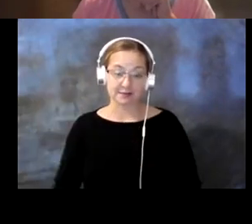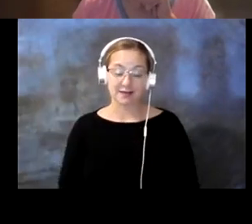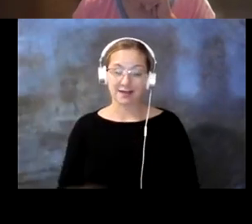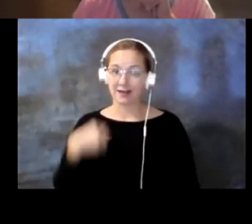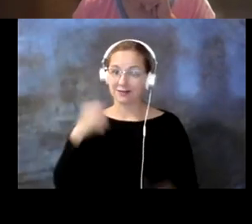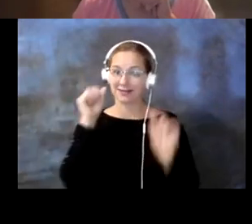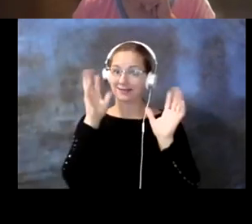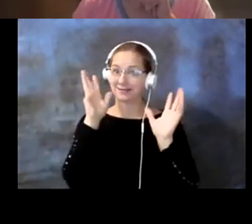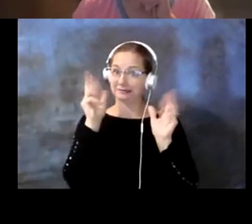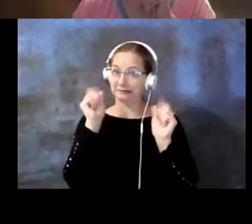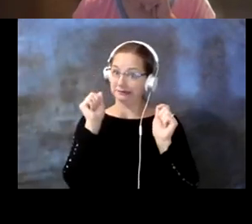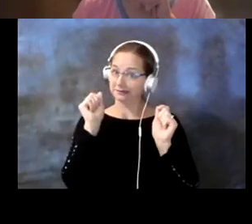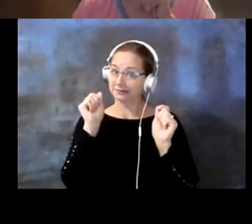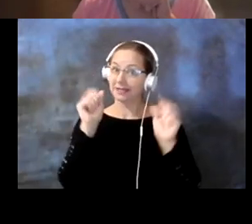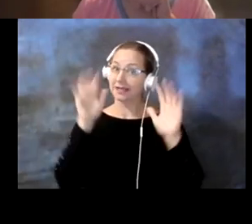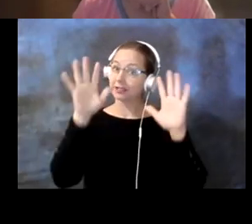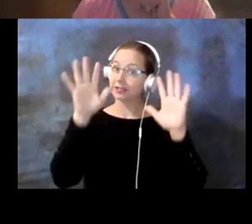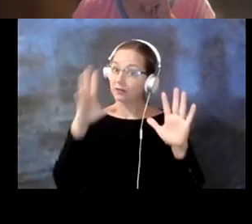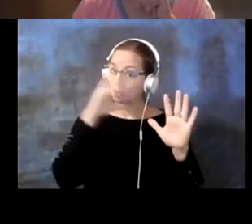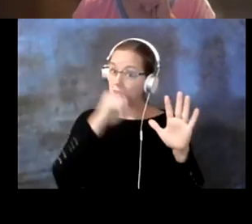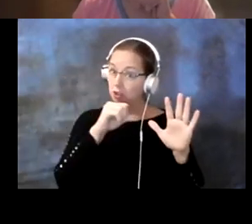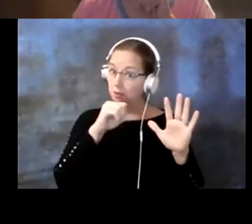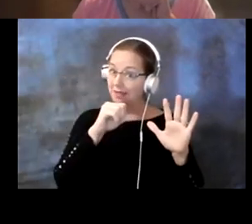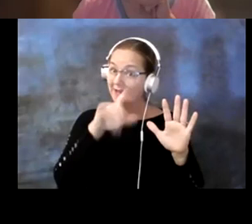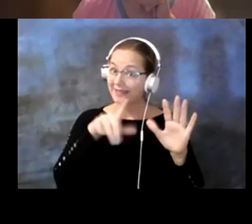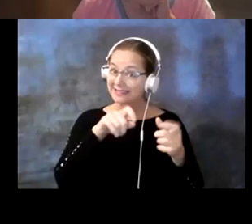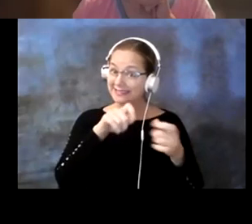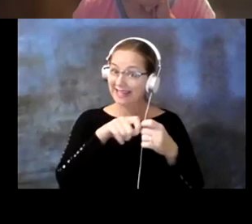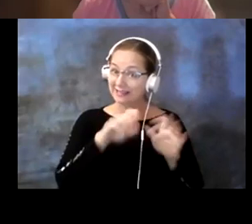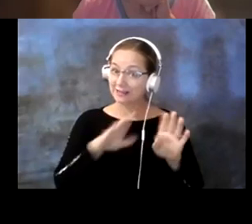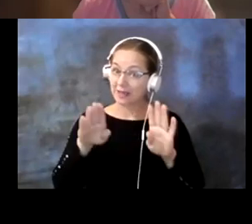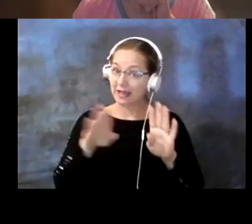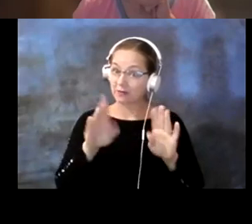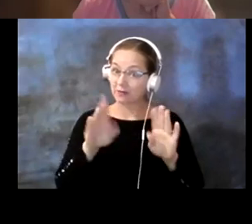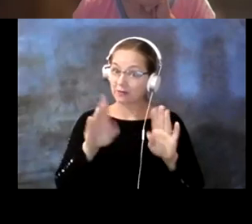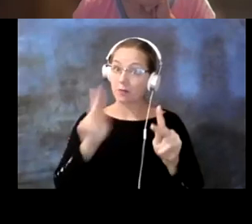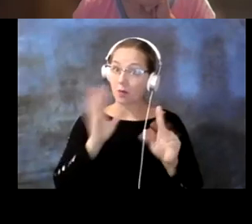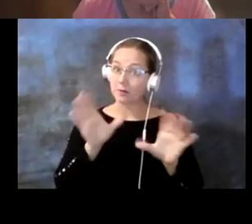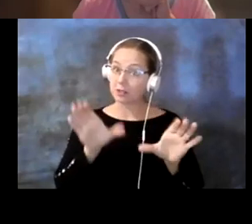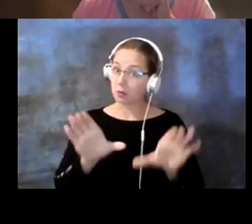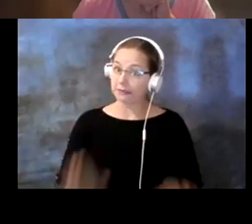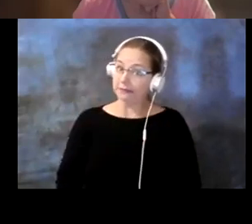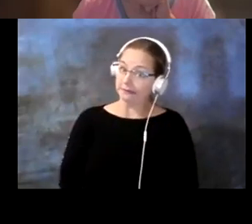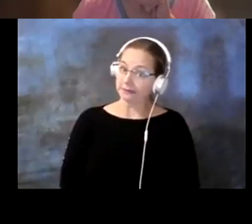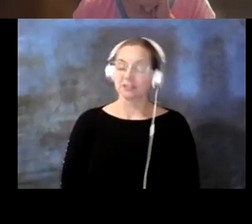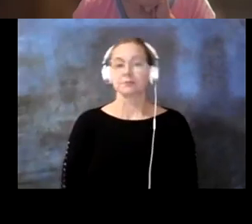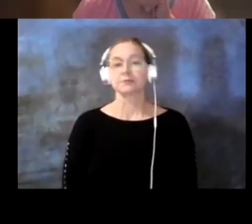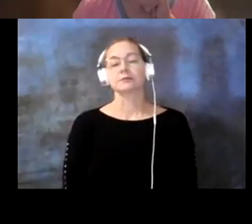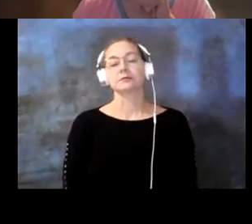this is wonderful that you're assuming that this is exactly the behavior that people are going to be participating in. But